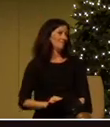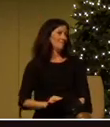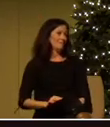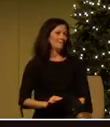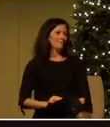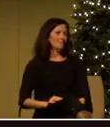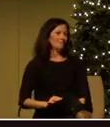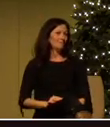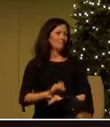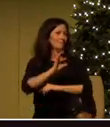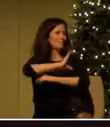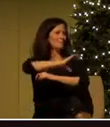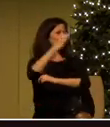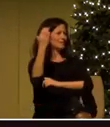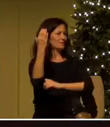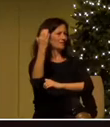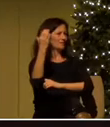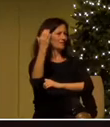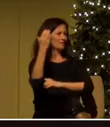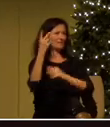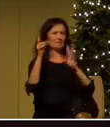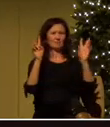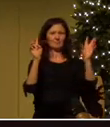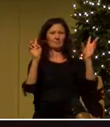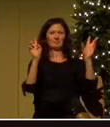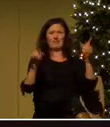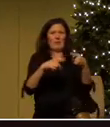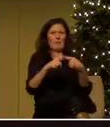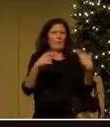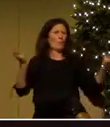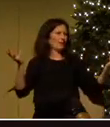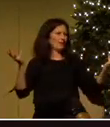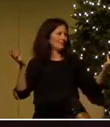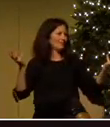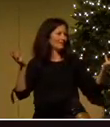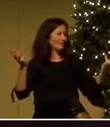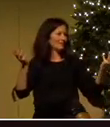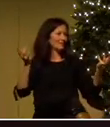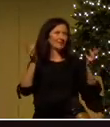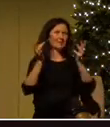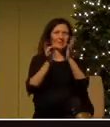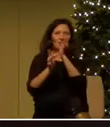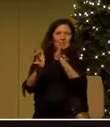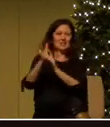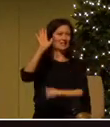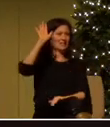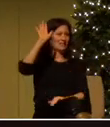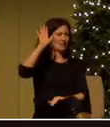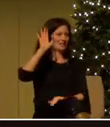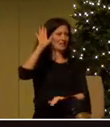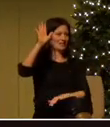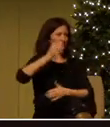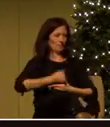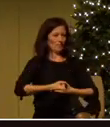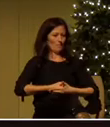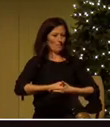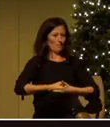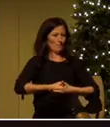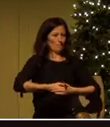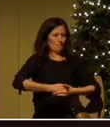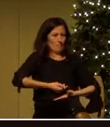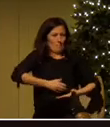That's what Christmas is about. It's about that's the significance of Jesus and His birth. It's the gift